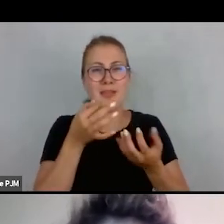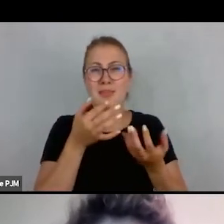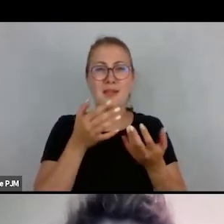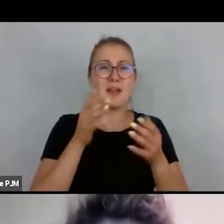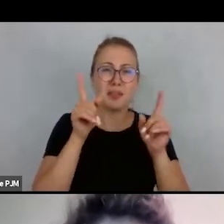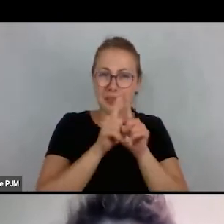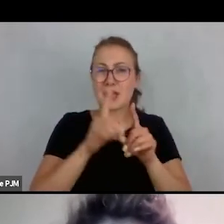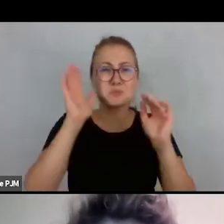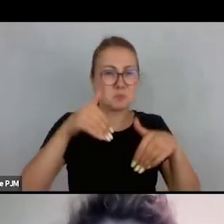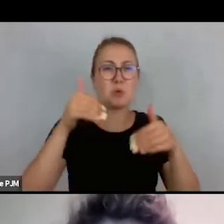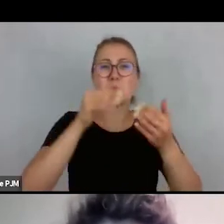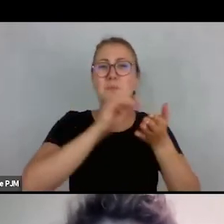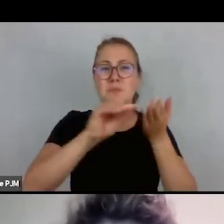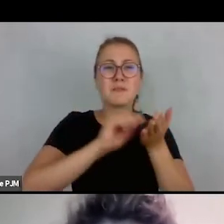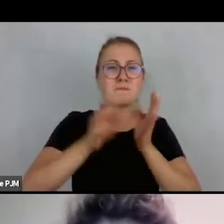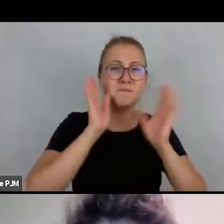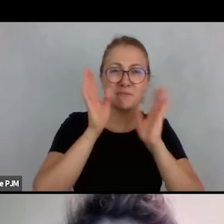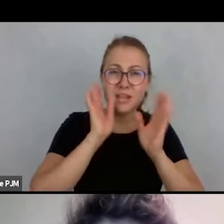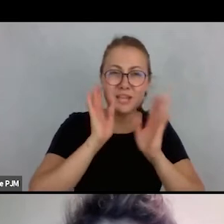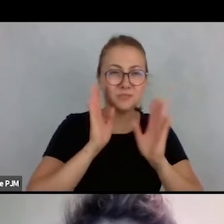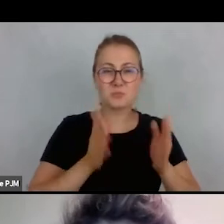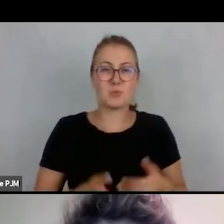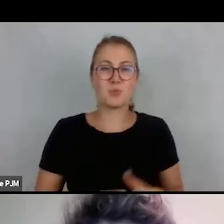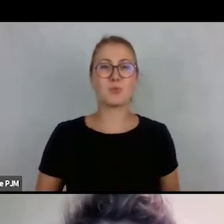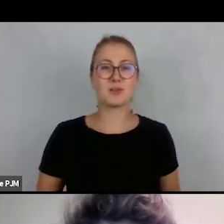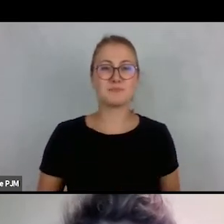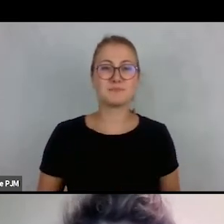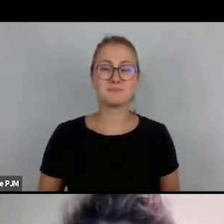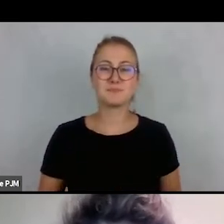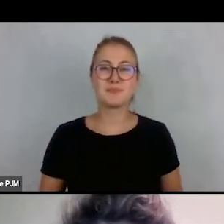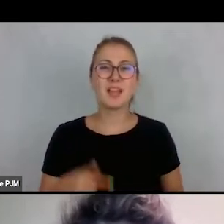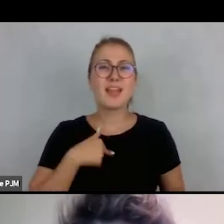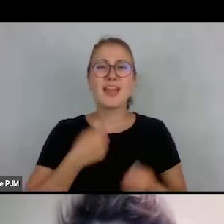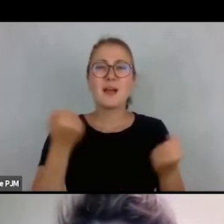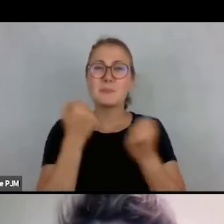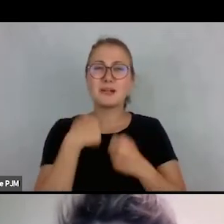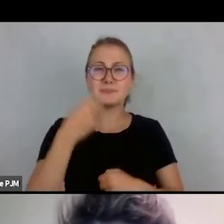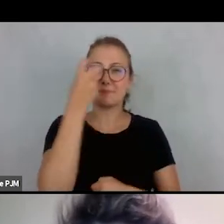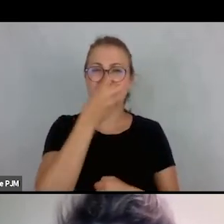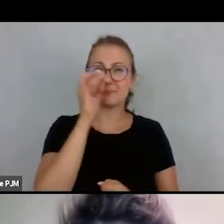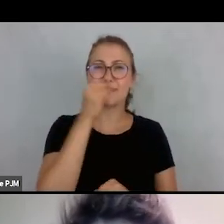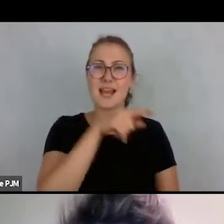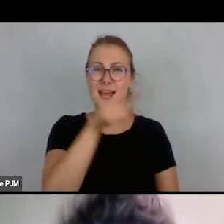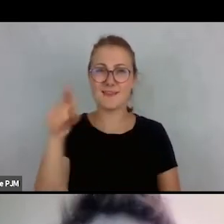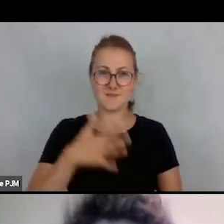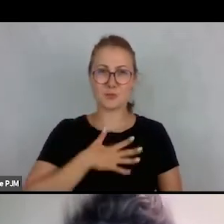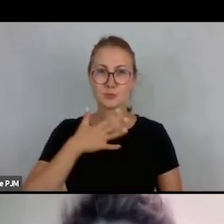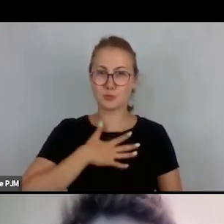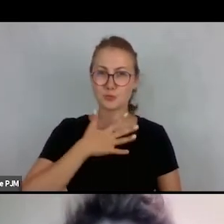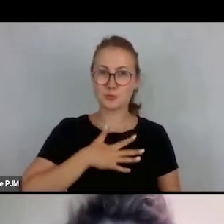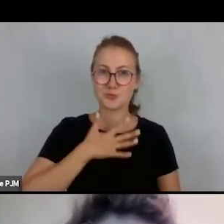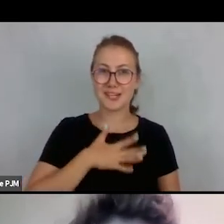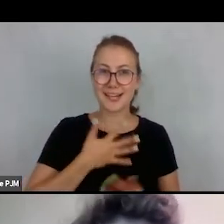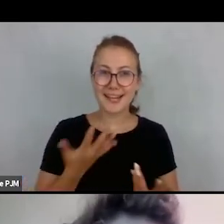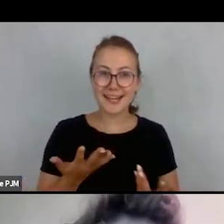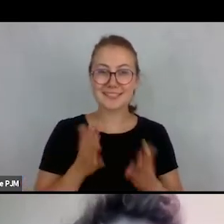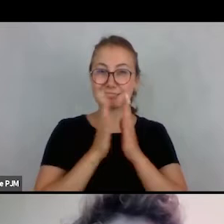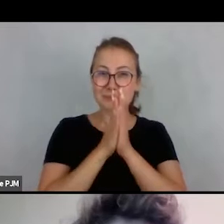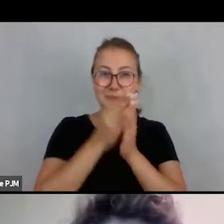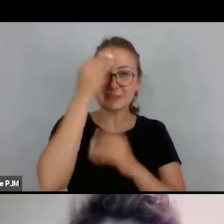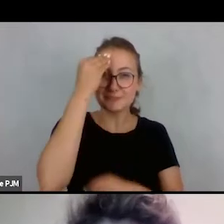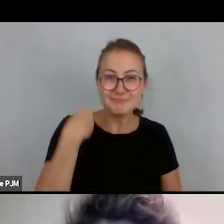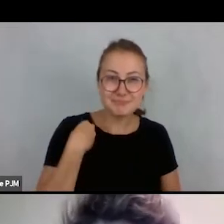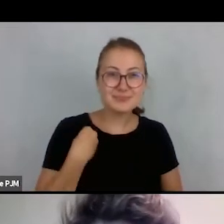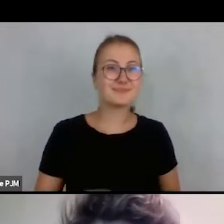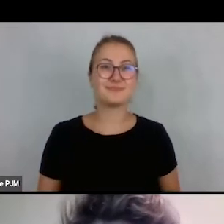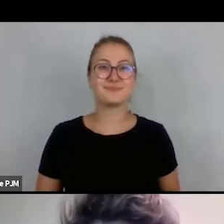direction, please let me know, let us know, so that Martina can put the questions to me. And I assume in the chat